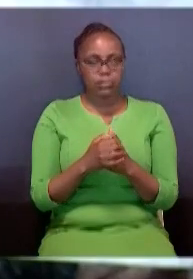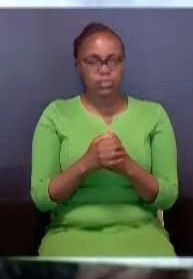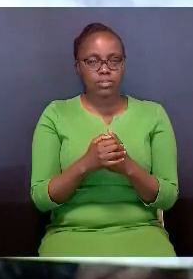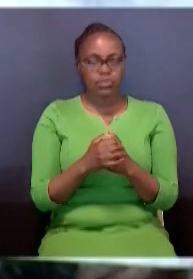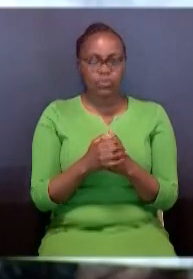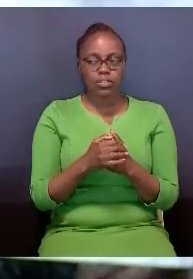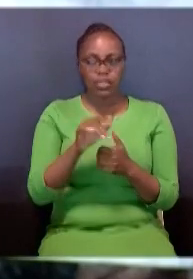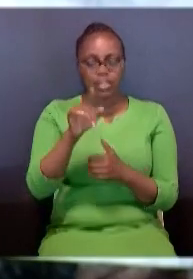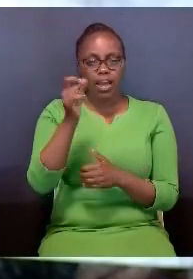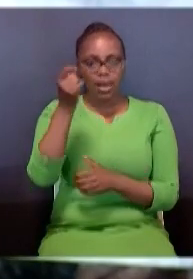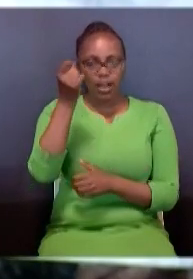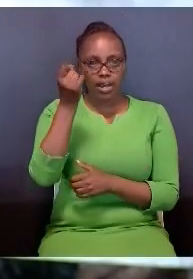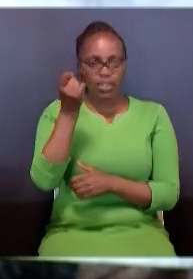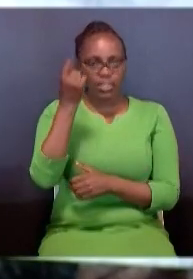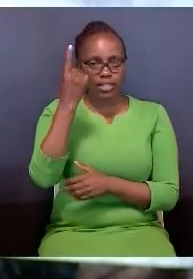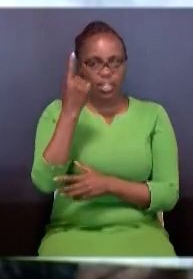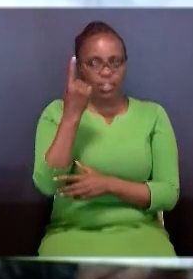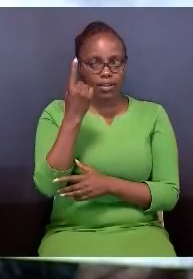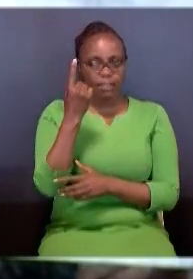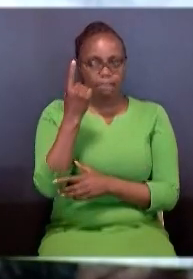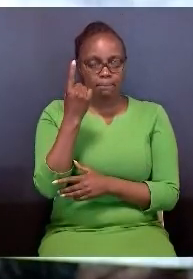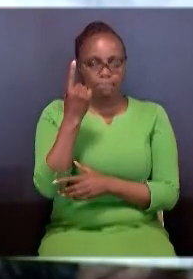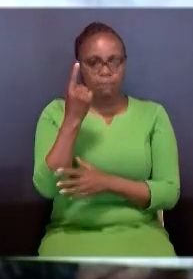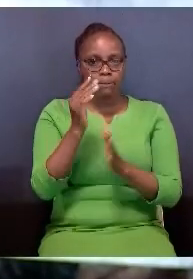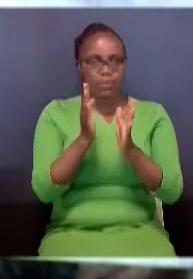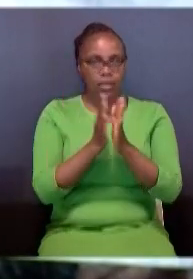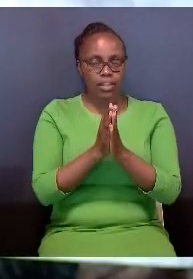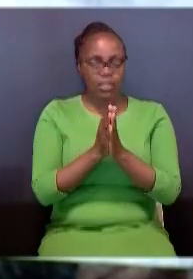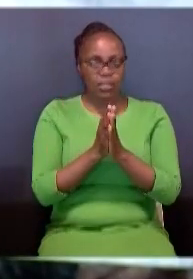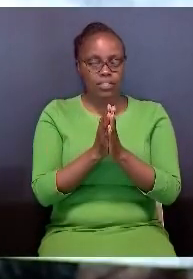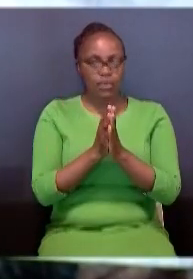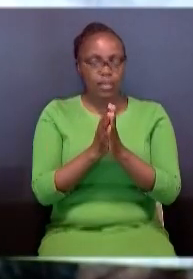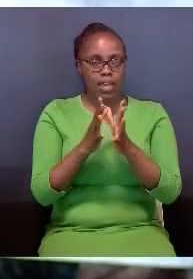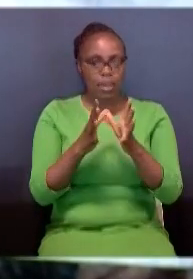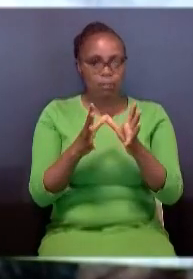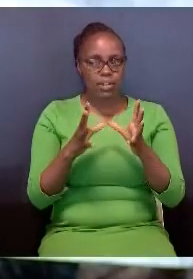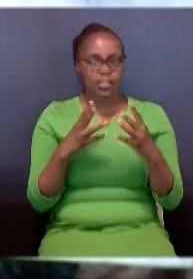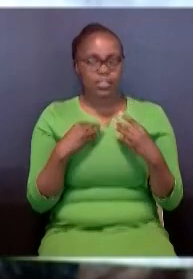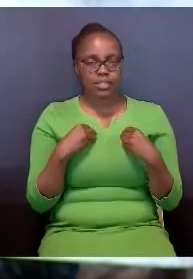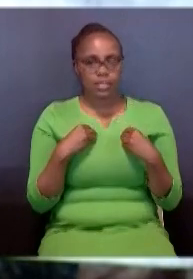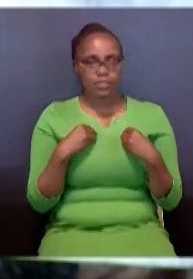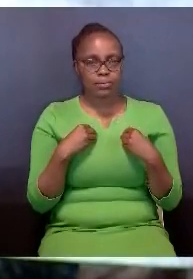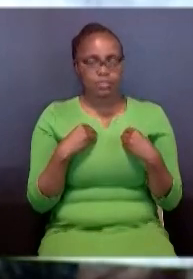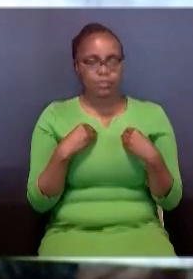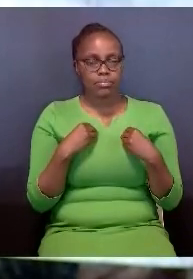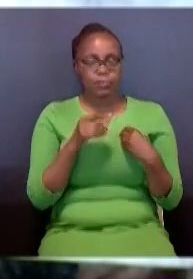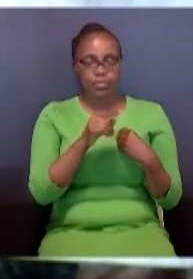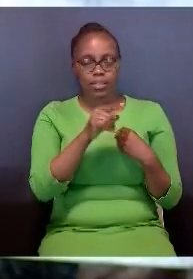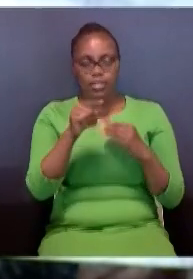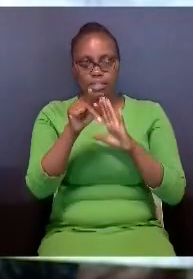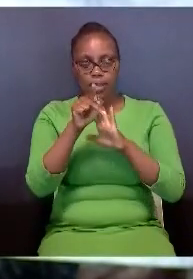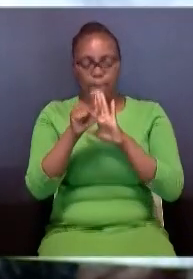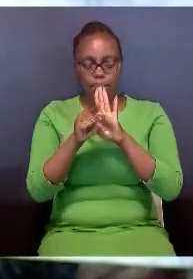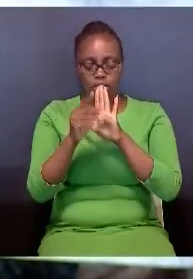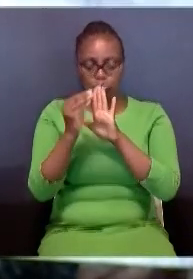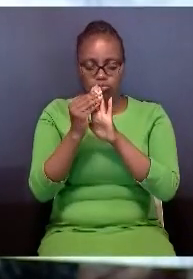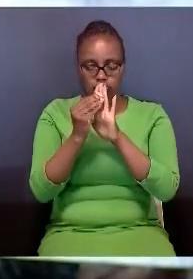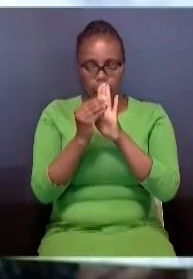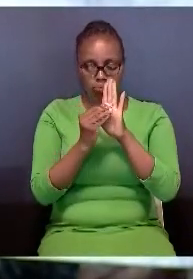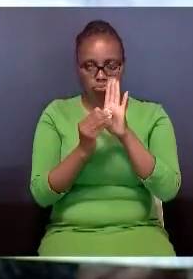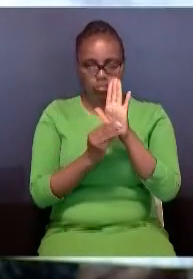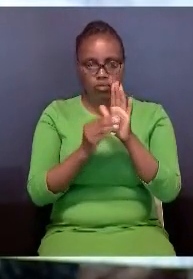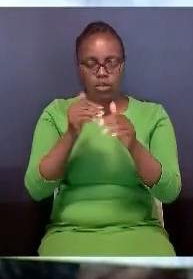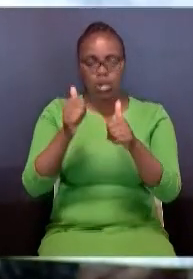their understanding and embracing these principles